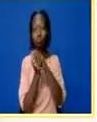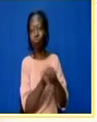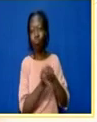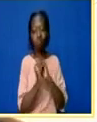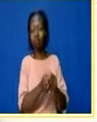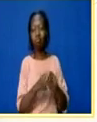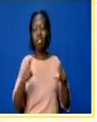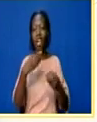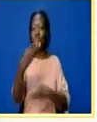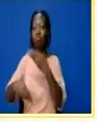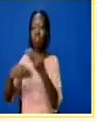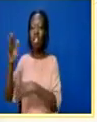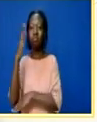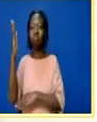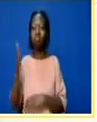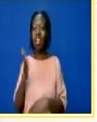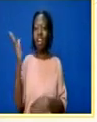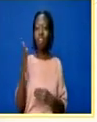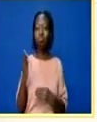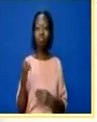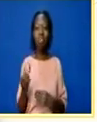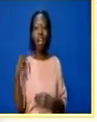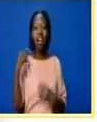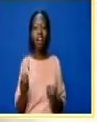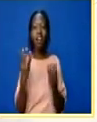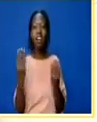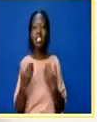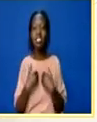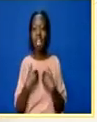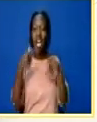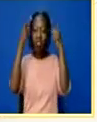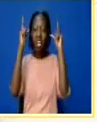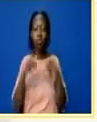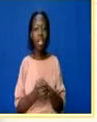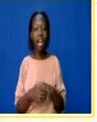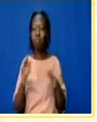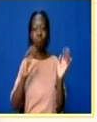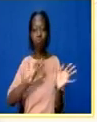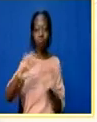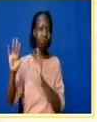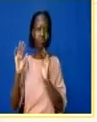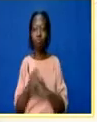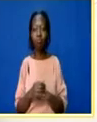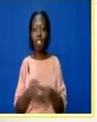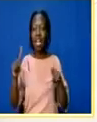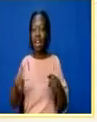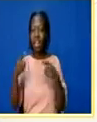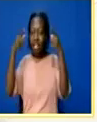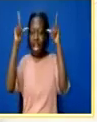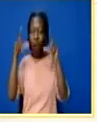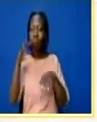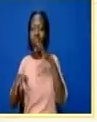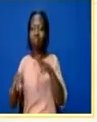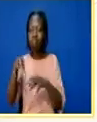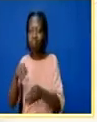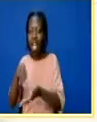sell them. Wow. This is grass. Yes. I have cows. Mm. Let the cow eat grass. Yes. Afterwards, what